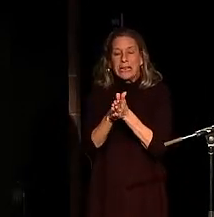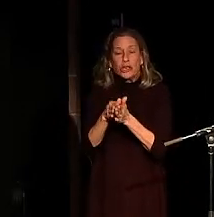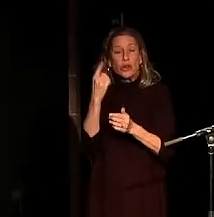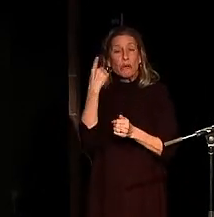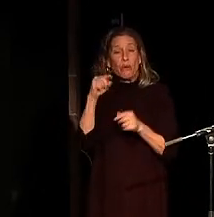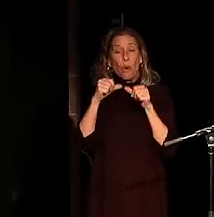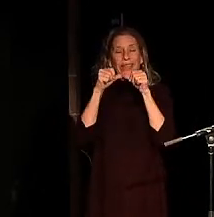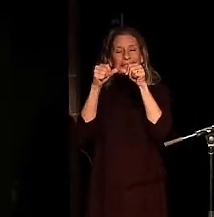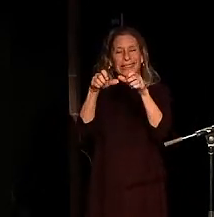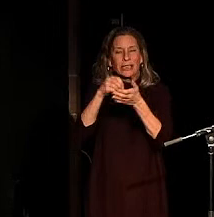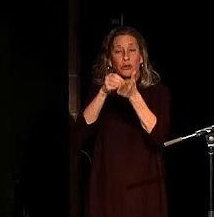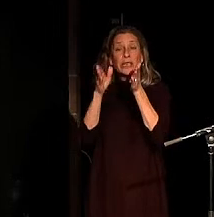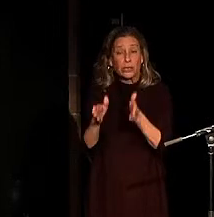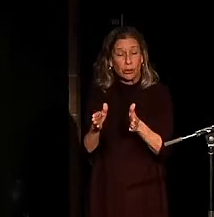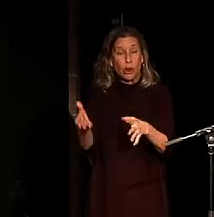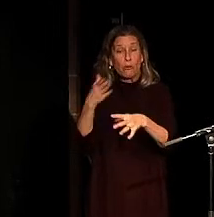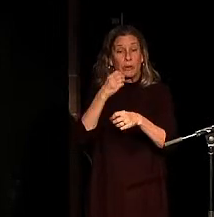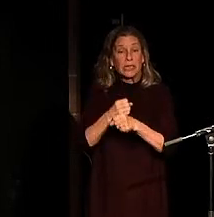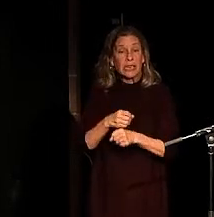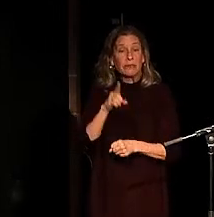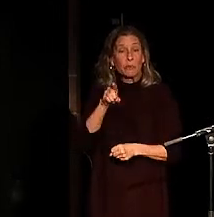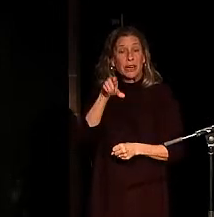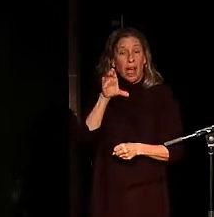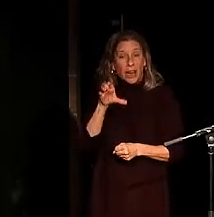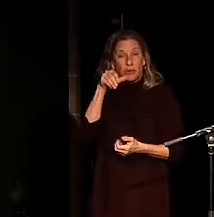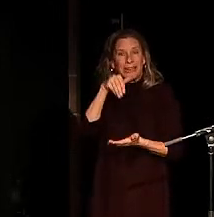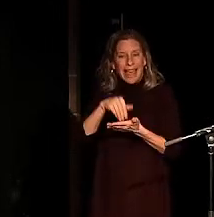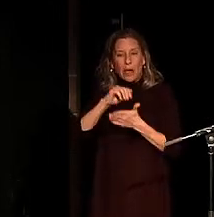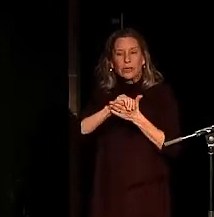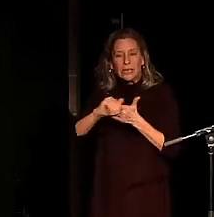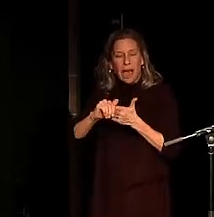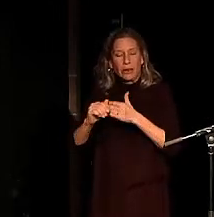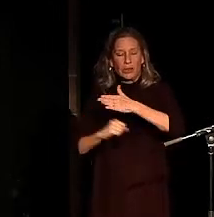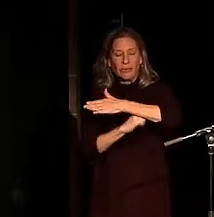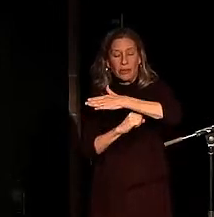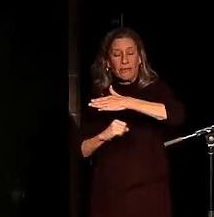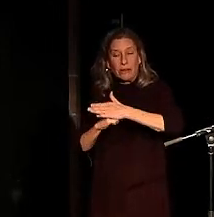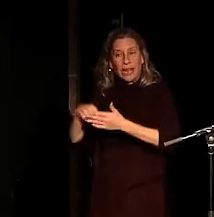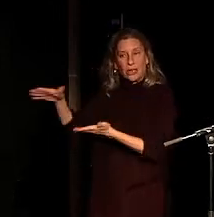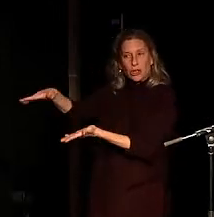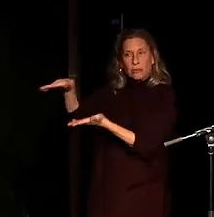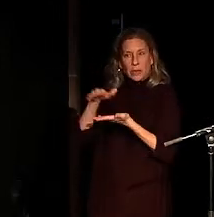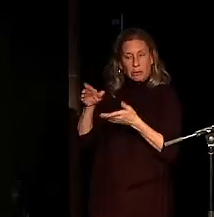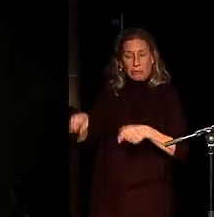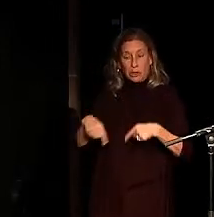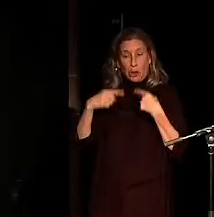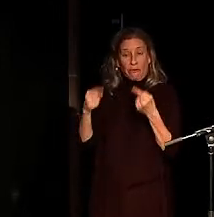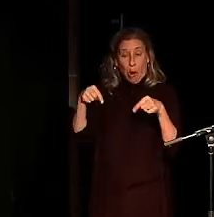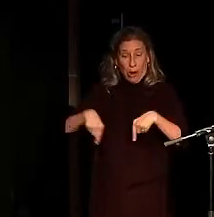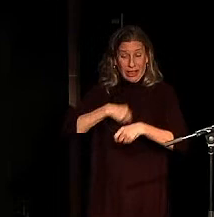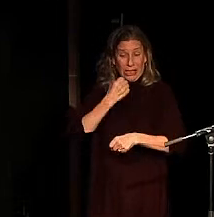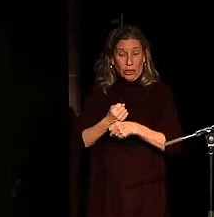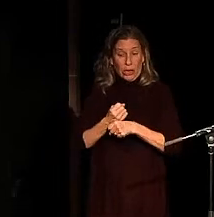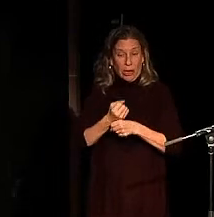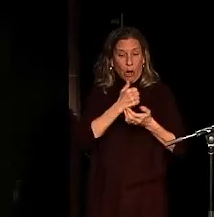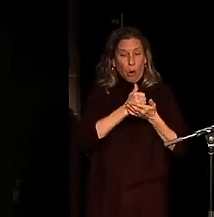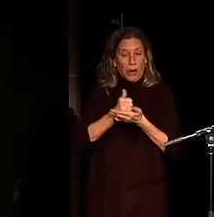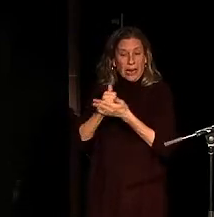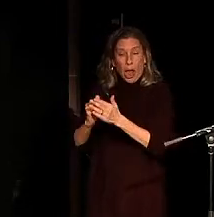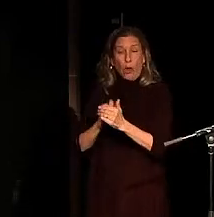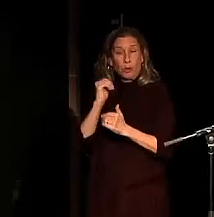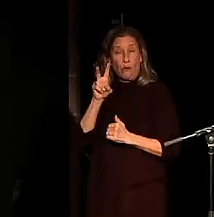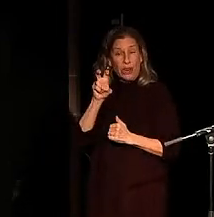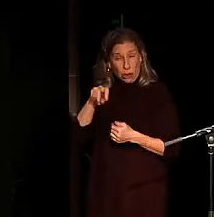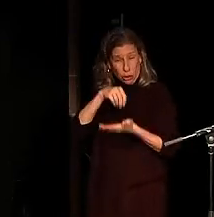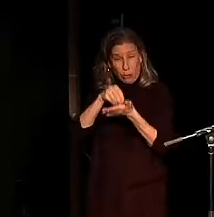continuing students. We received $100,000 from the foundation. So far this year, we have been able to assist over